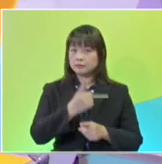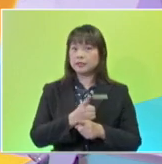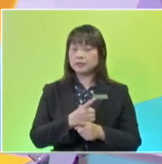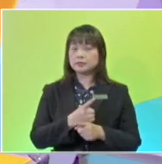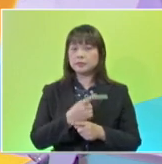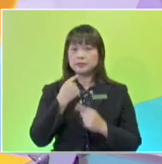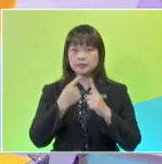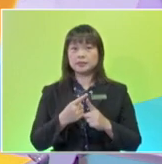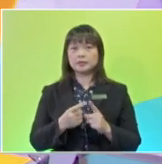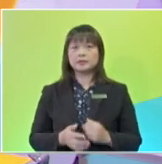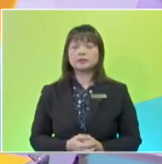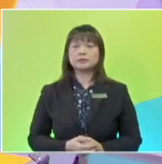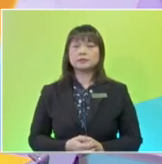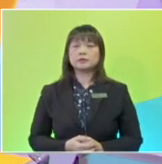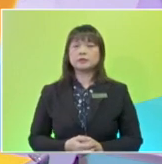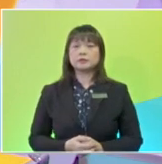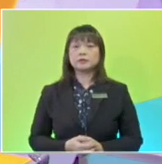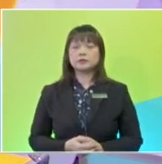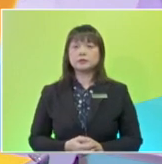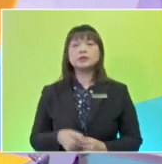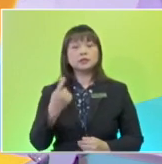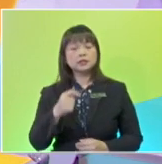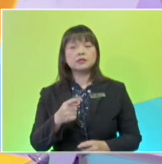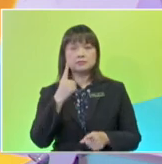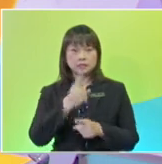is by using hand picking. Because